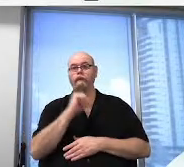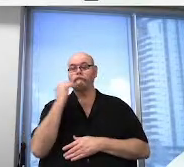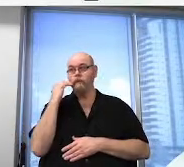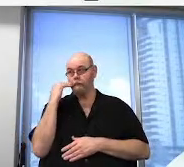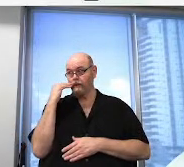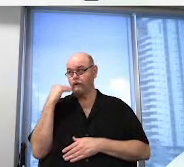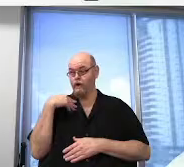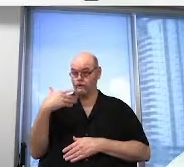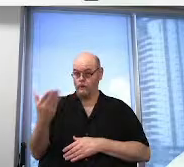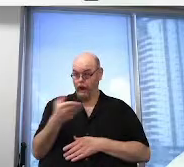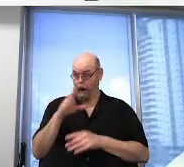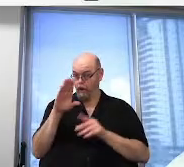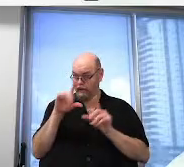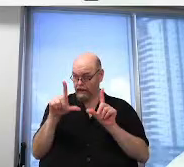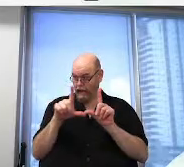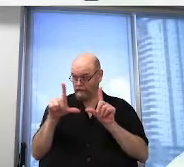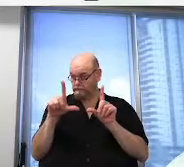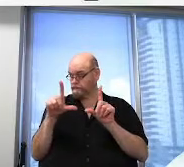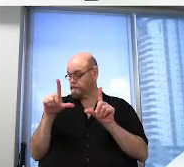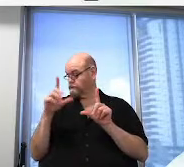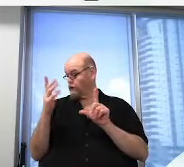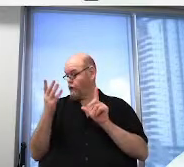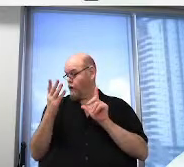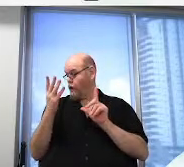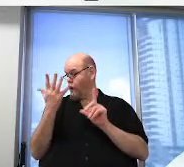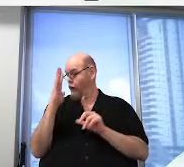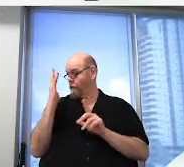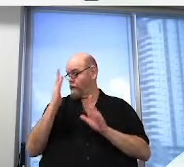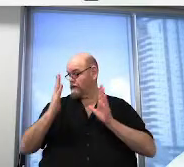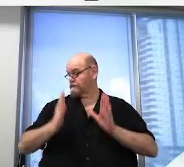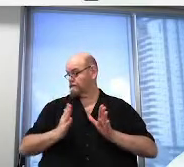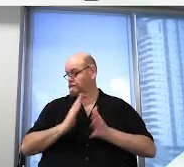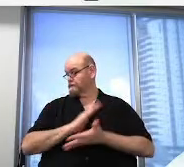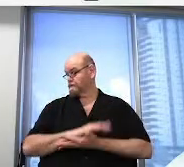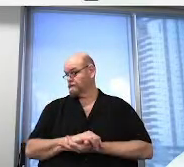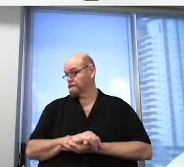Yes, I'm familiar with it. Okay. Do you hire licensed arborists?